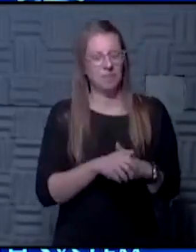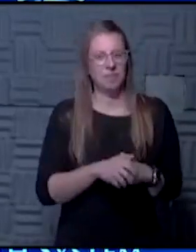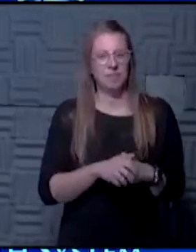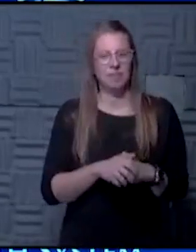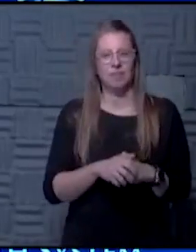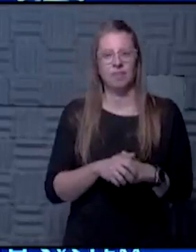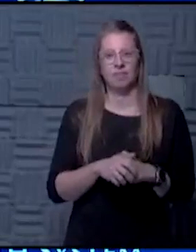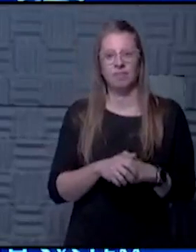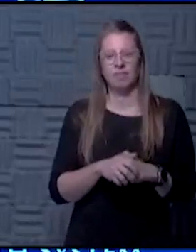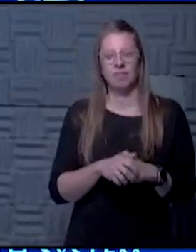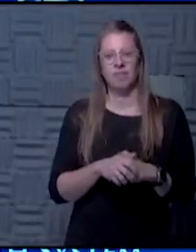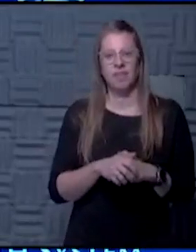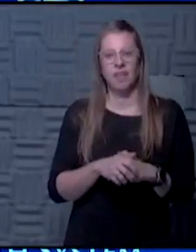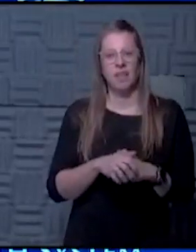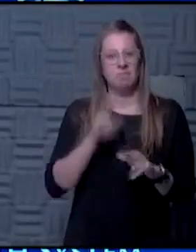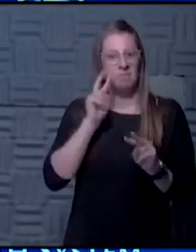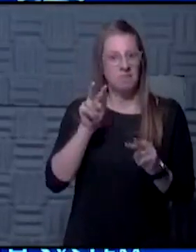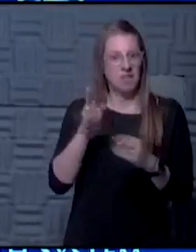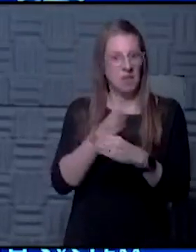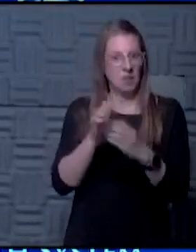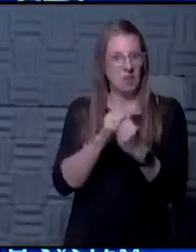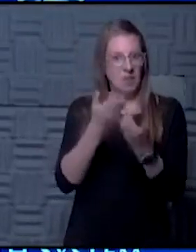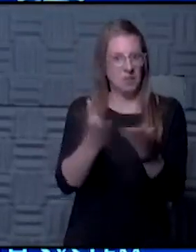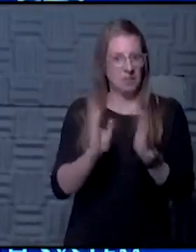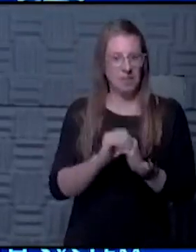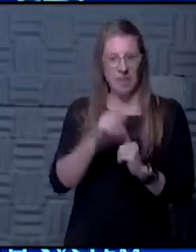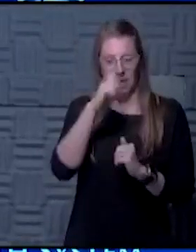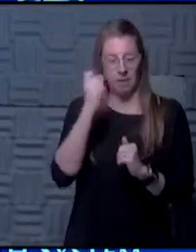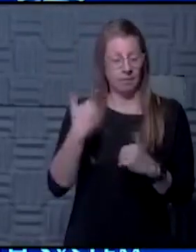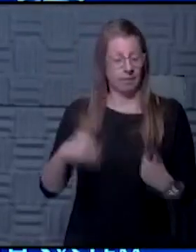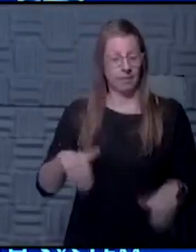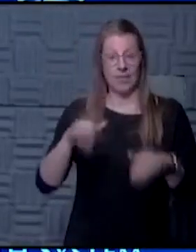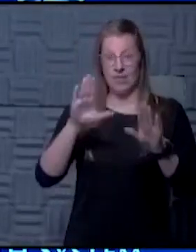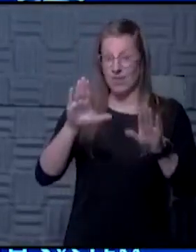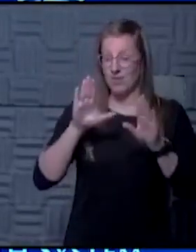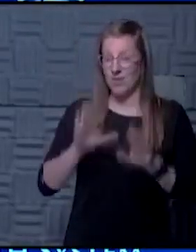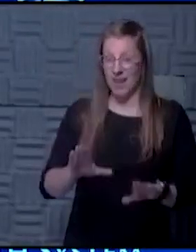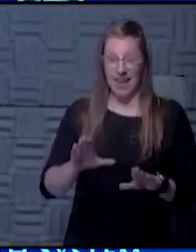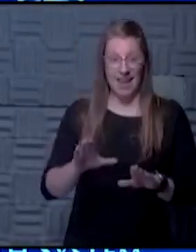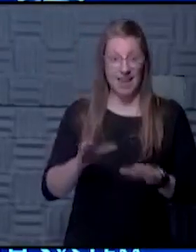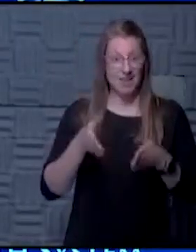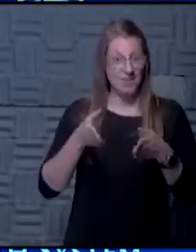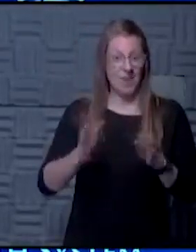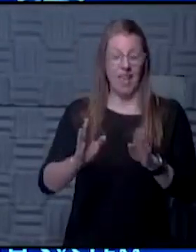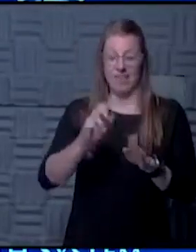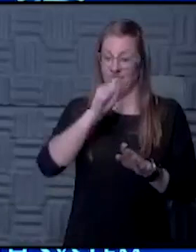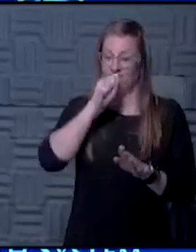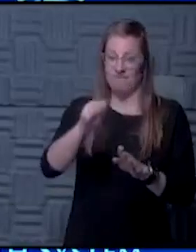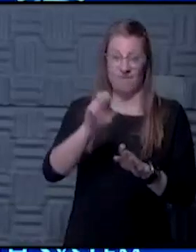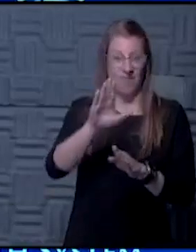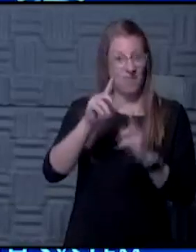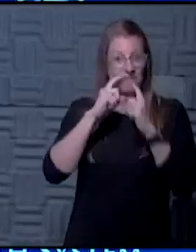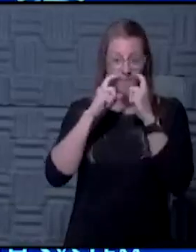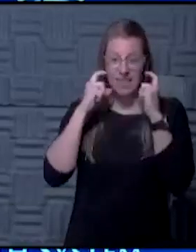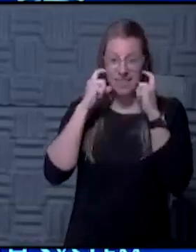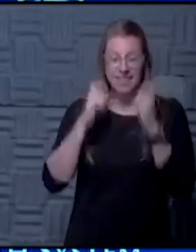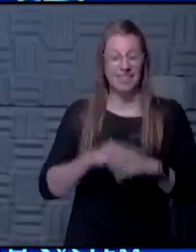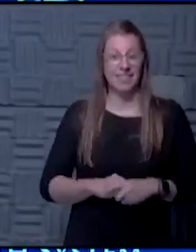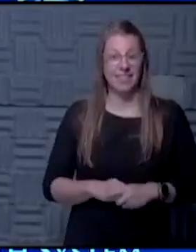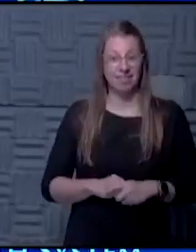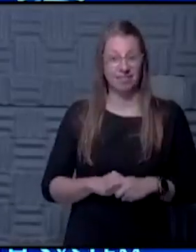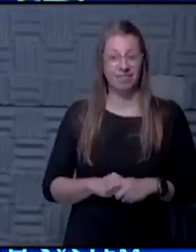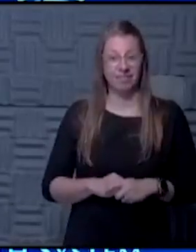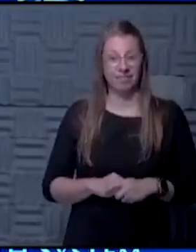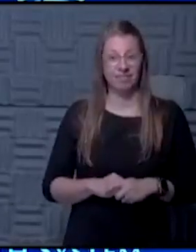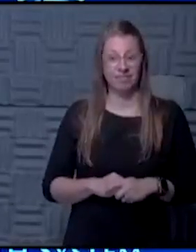future, and look forward to sharing that with you guys, because there were some great ways about loving your mask. Those